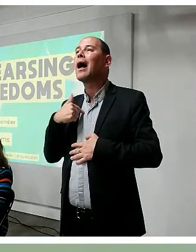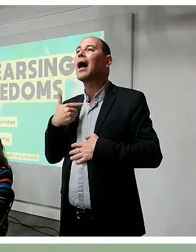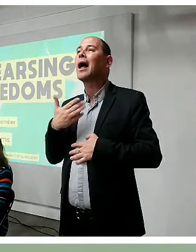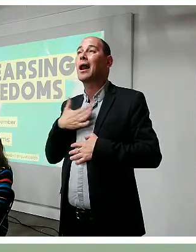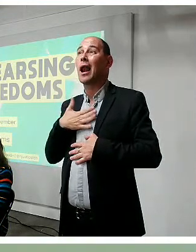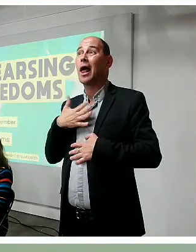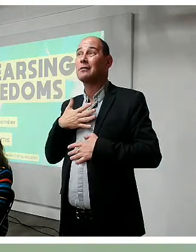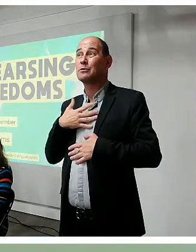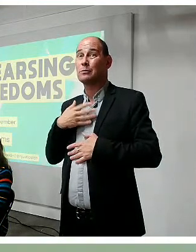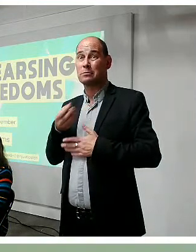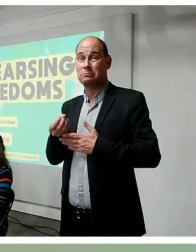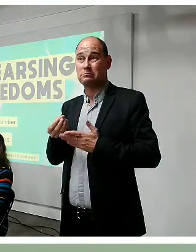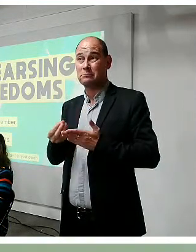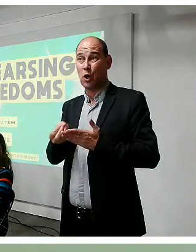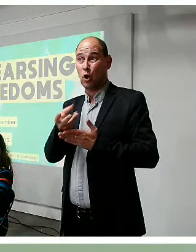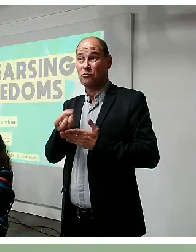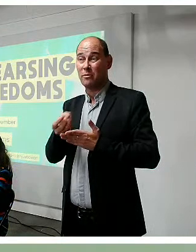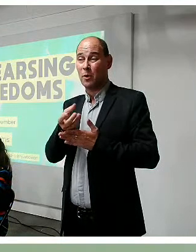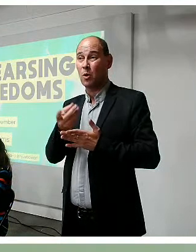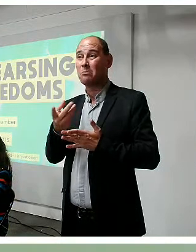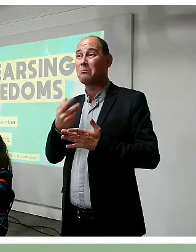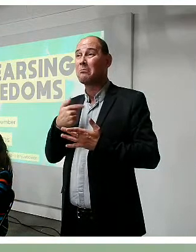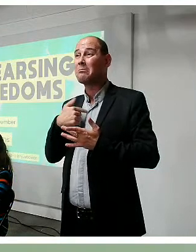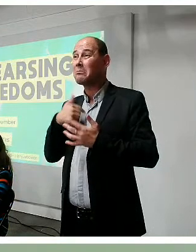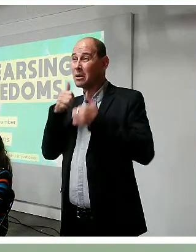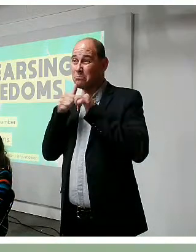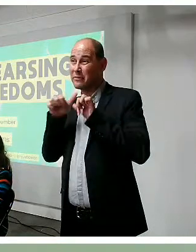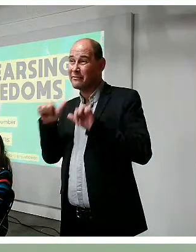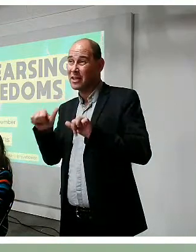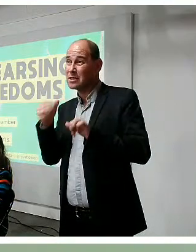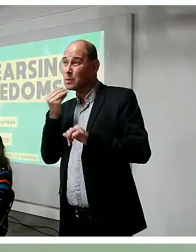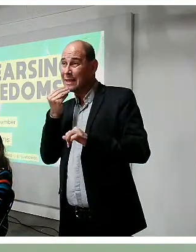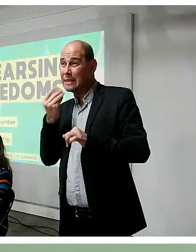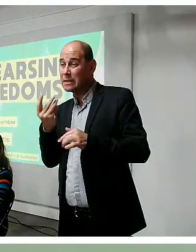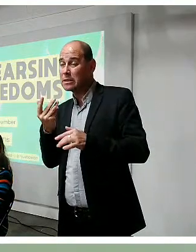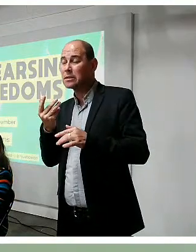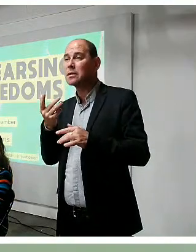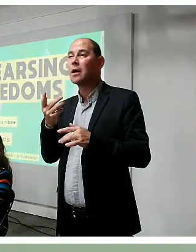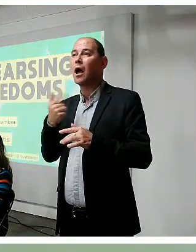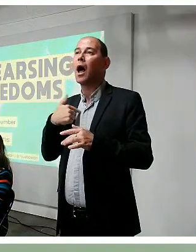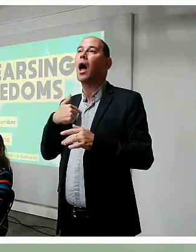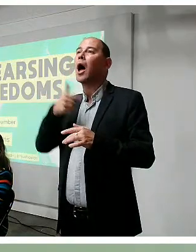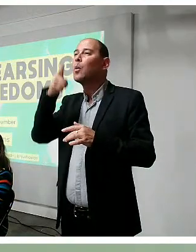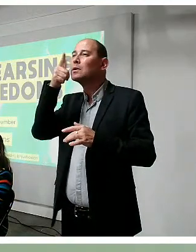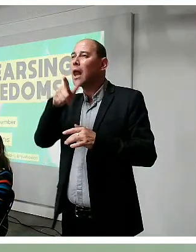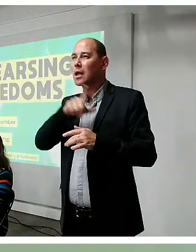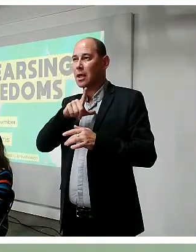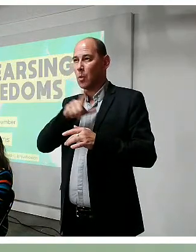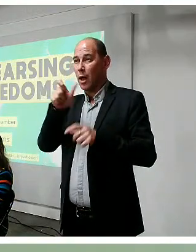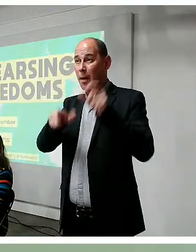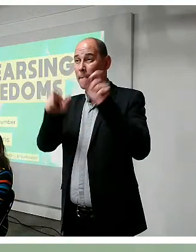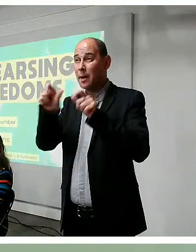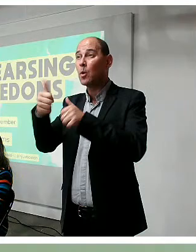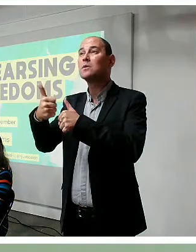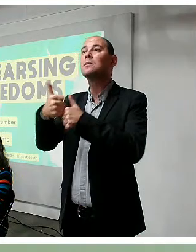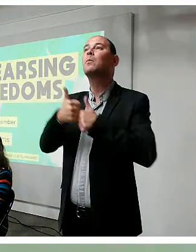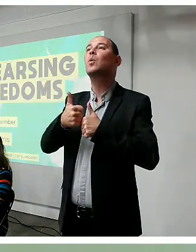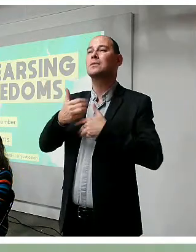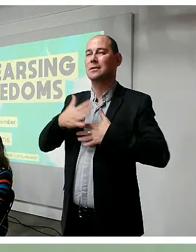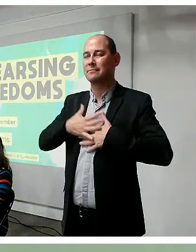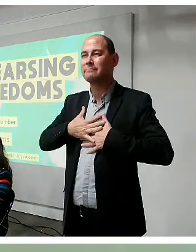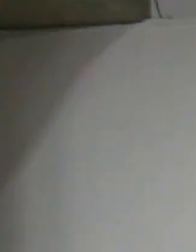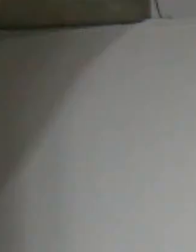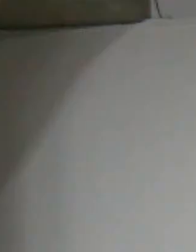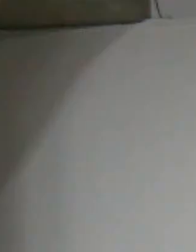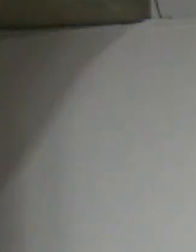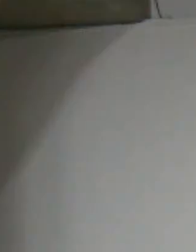eat. And I was lucky that there was like supportive people in the organization who were like, well, obviously your well-being is